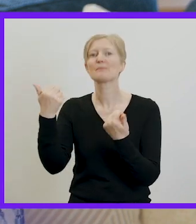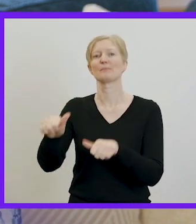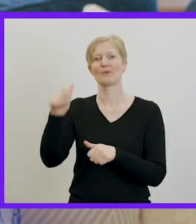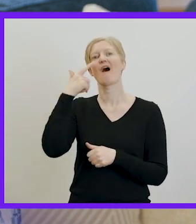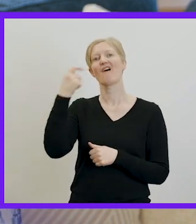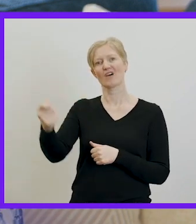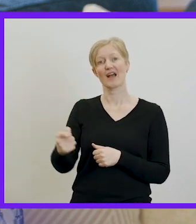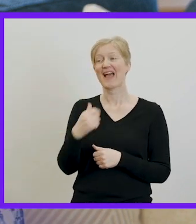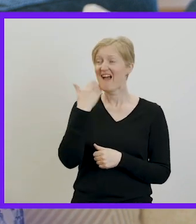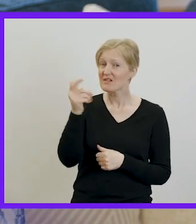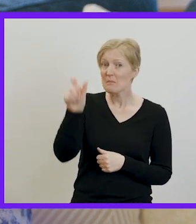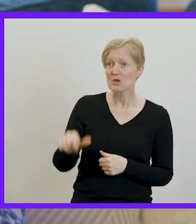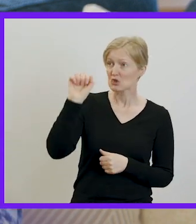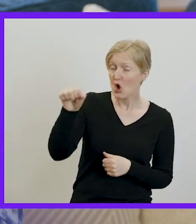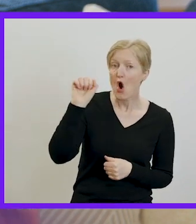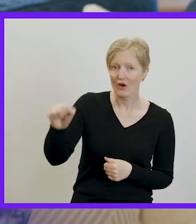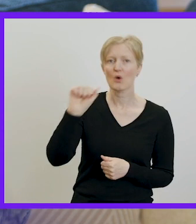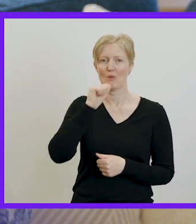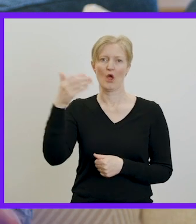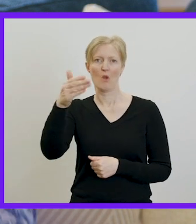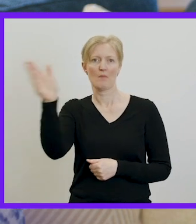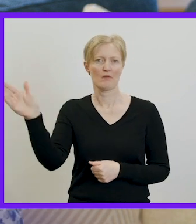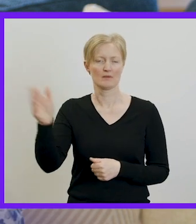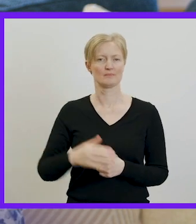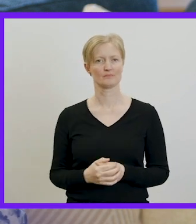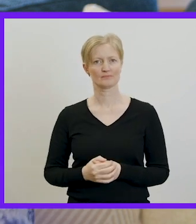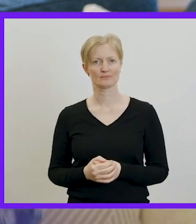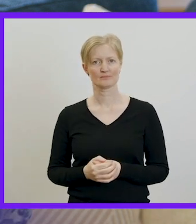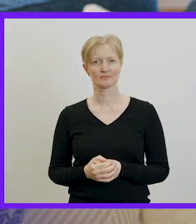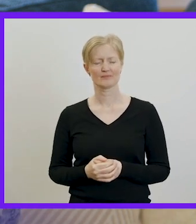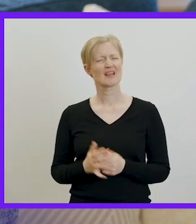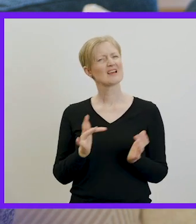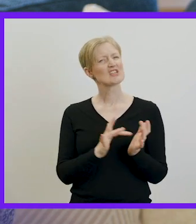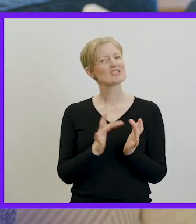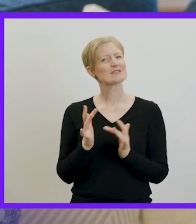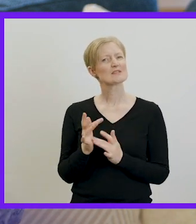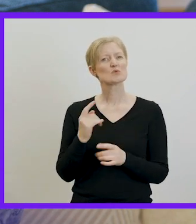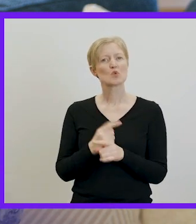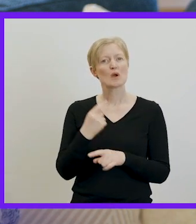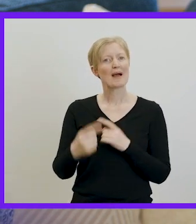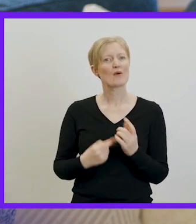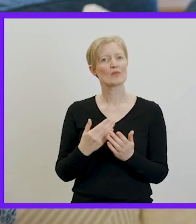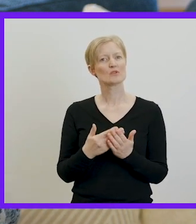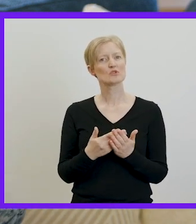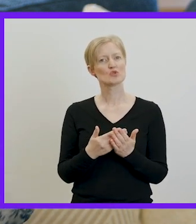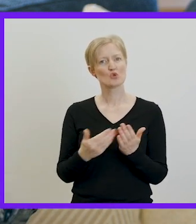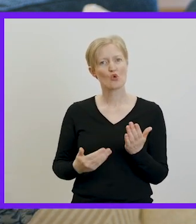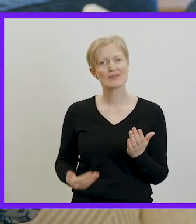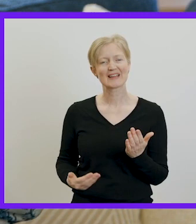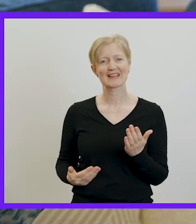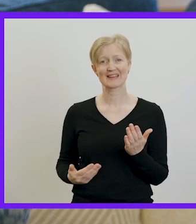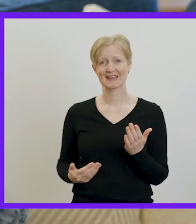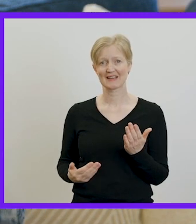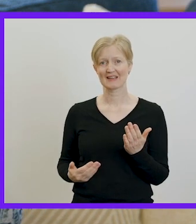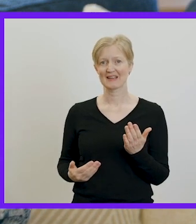and everyone who knocks, the door will be opened." And Jesus is talking about the story